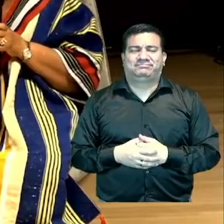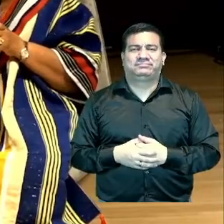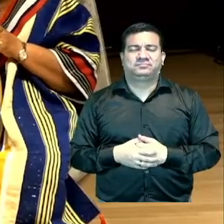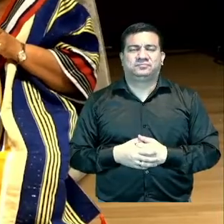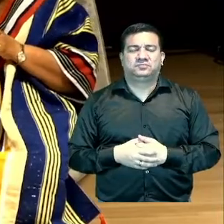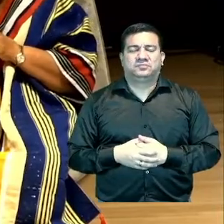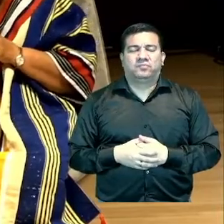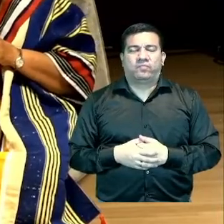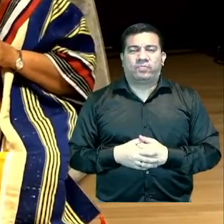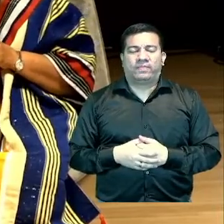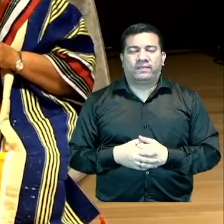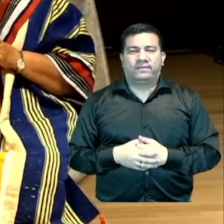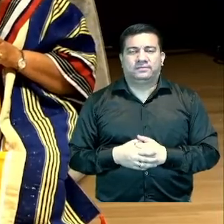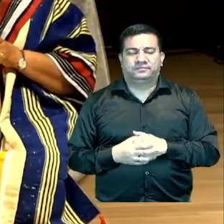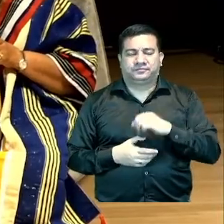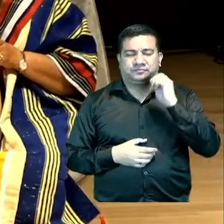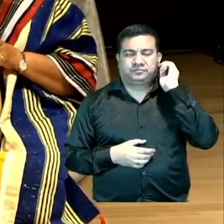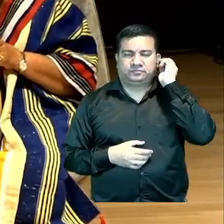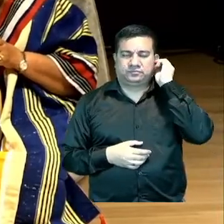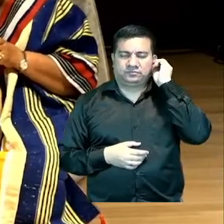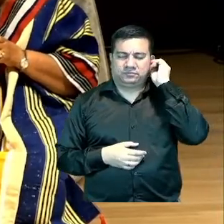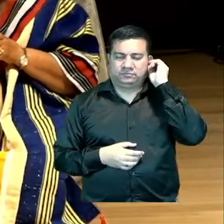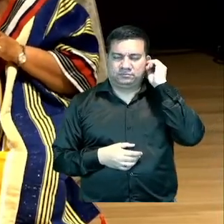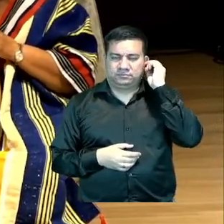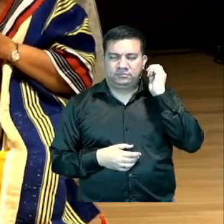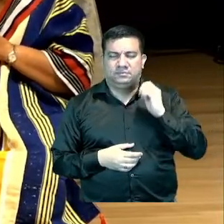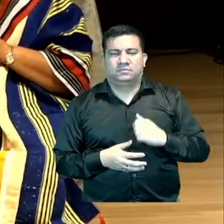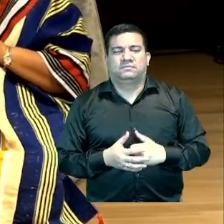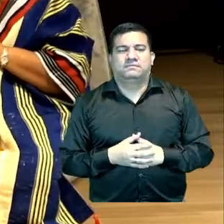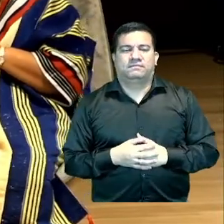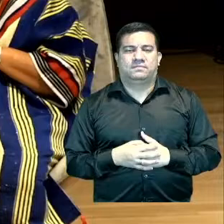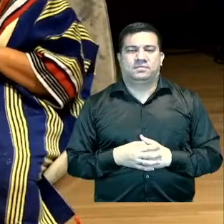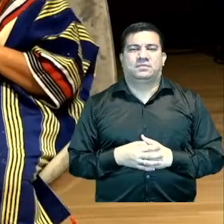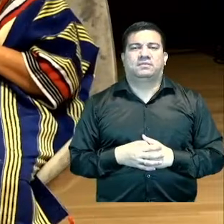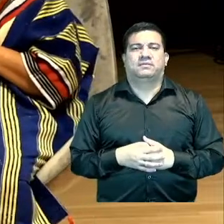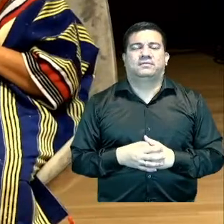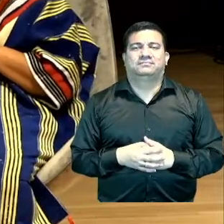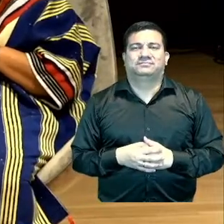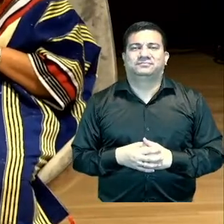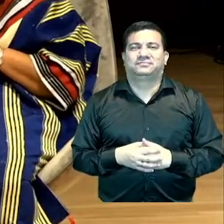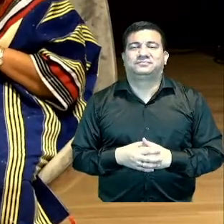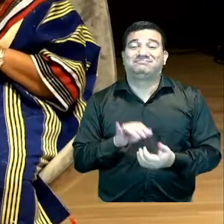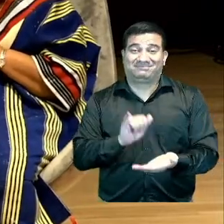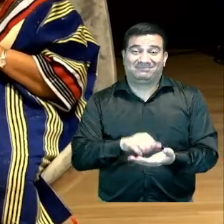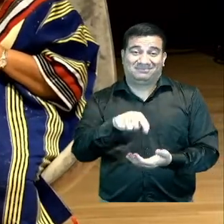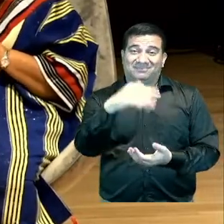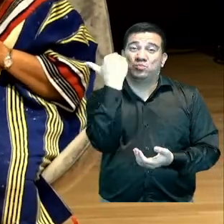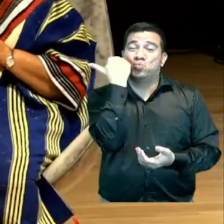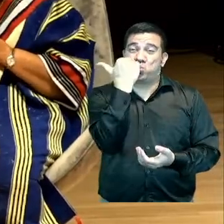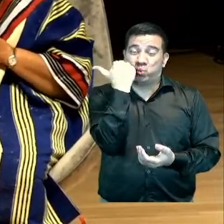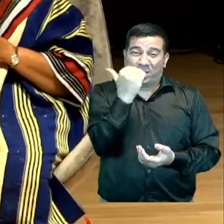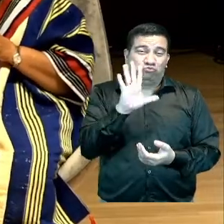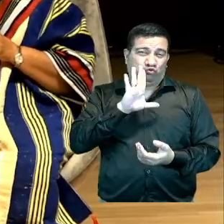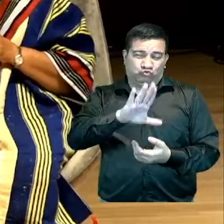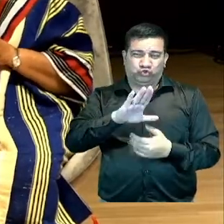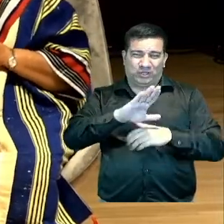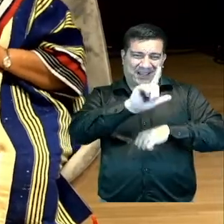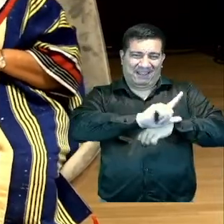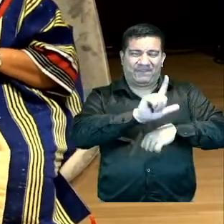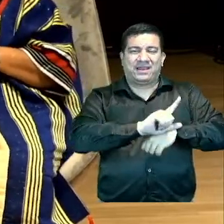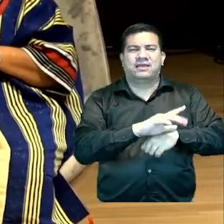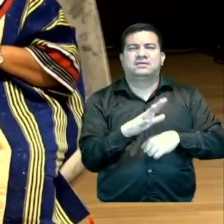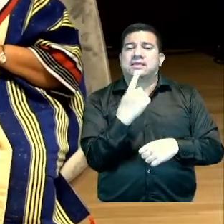And so as Liberian women, we did that. Today, what is my mandate after winning the Nobel